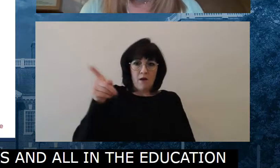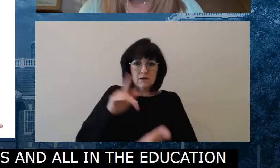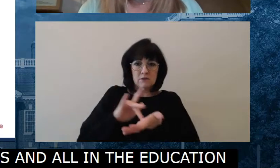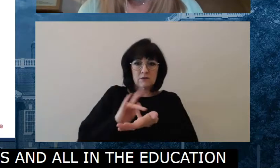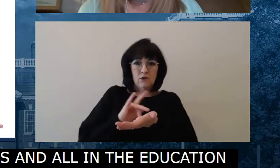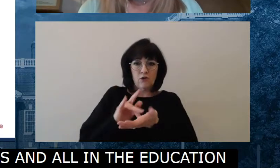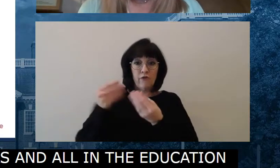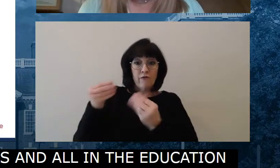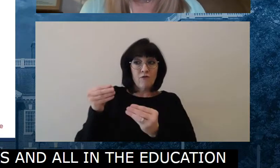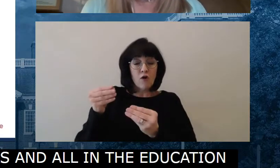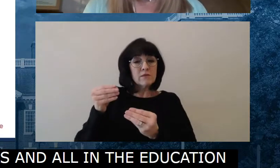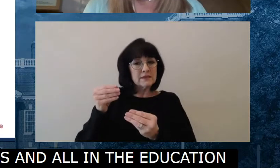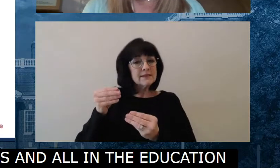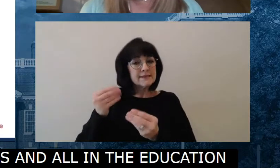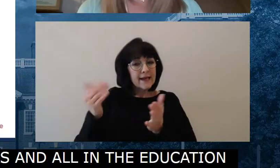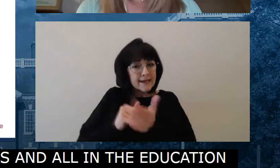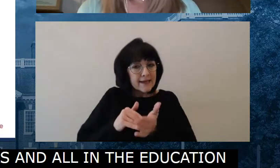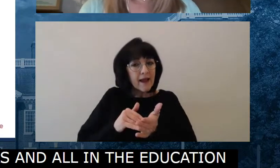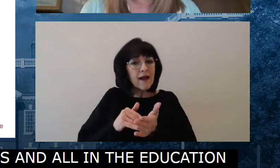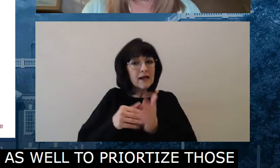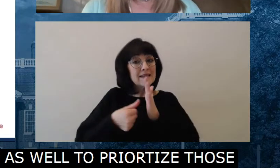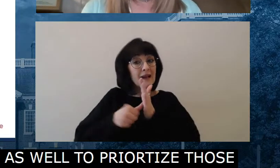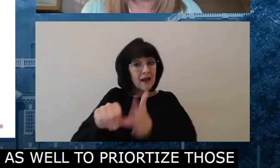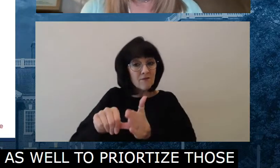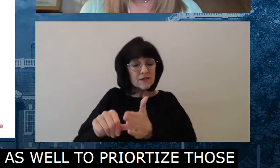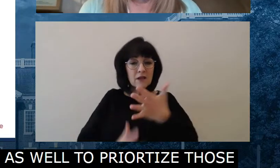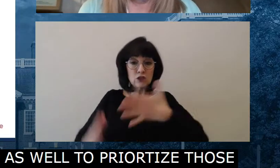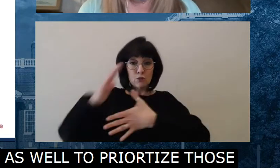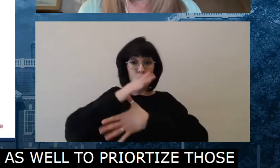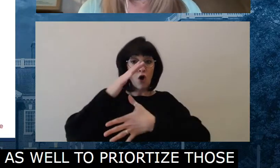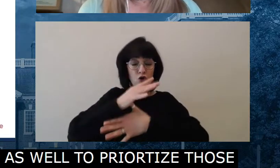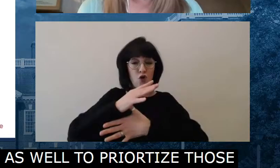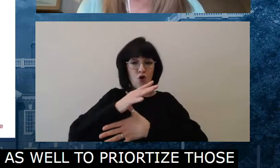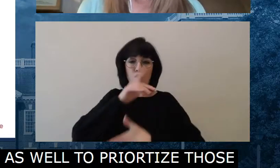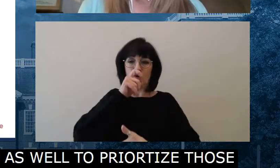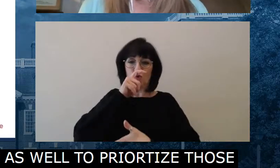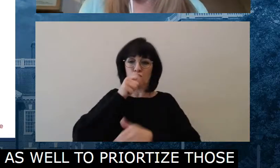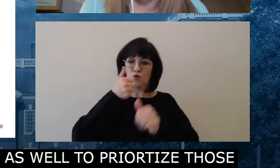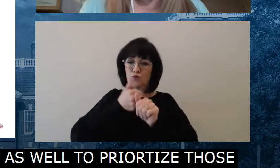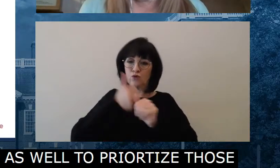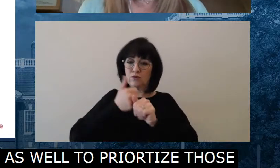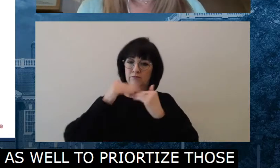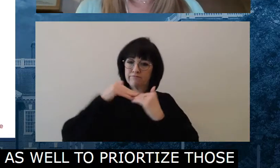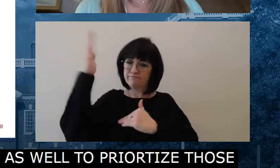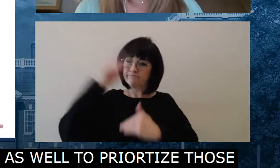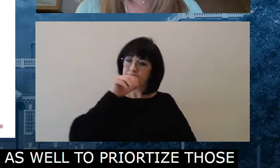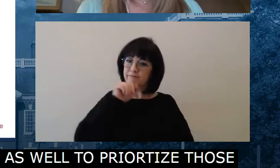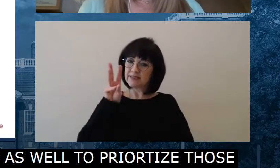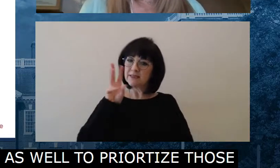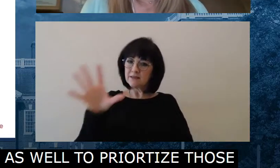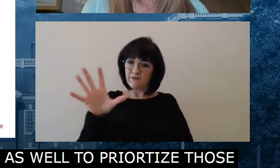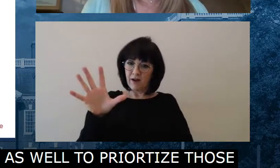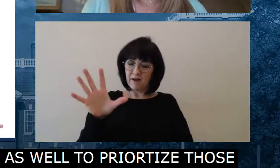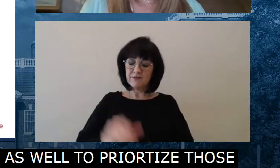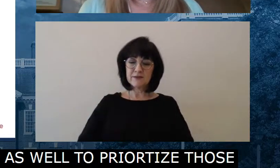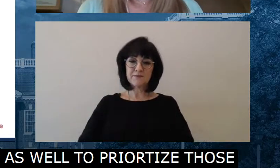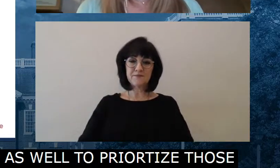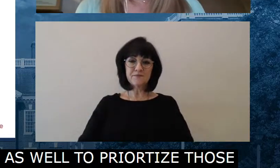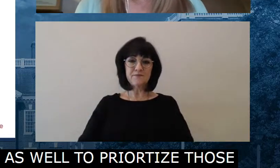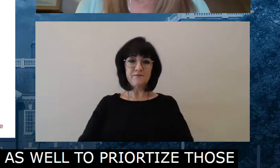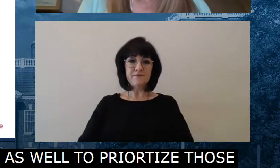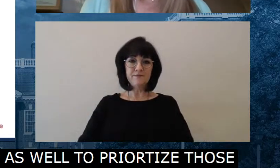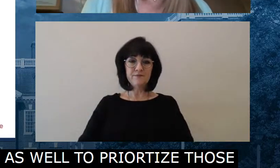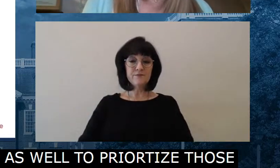who are 65 and older for vaccination. For us, for our state